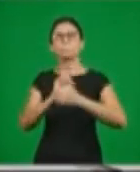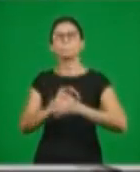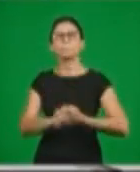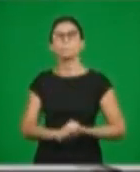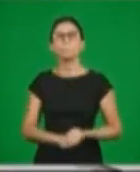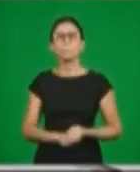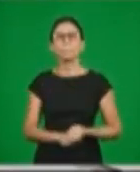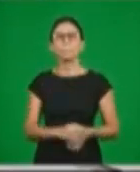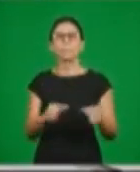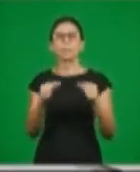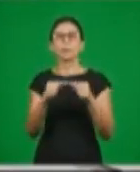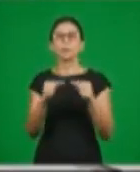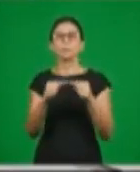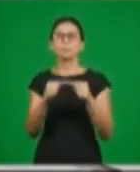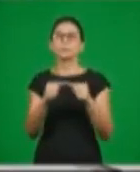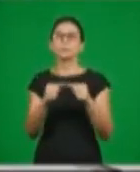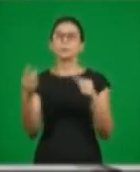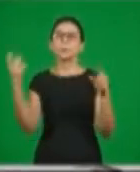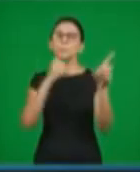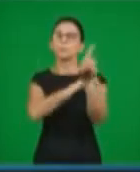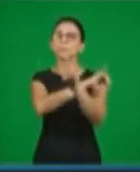related